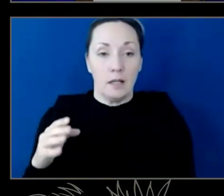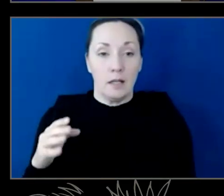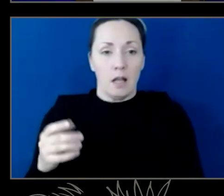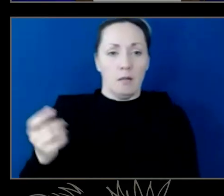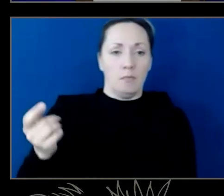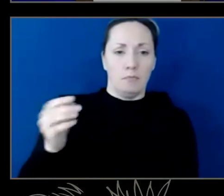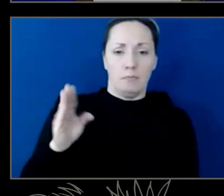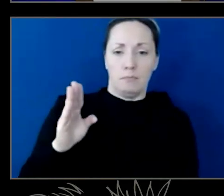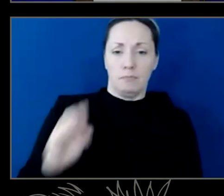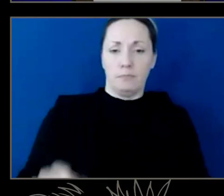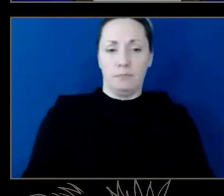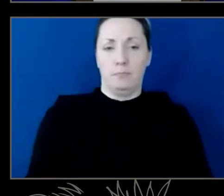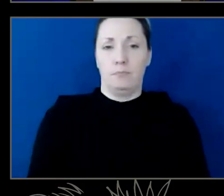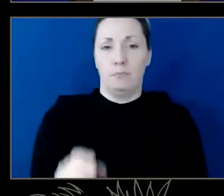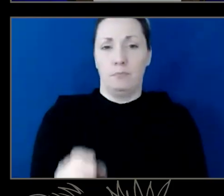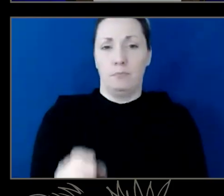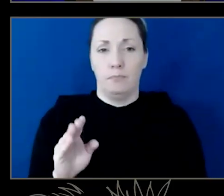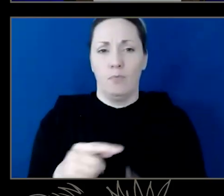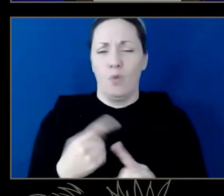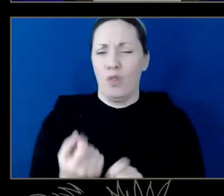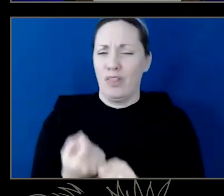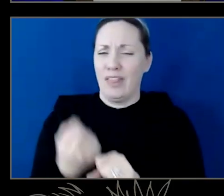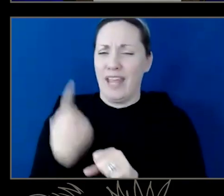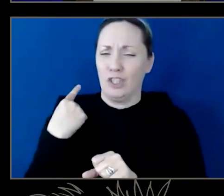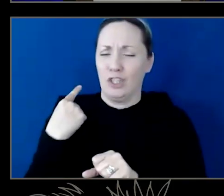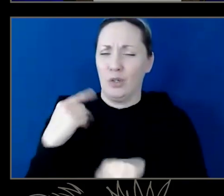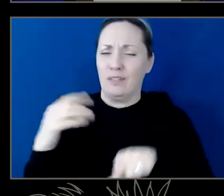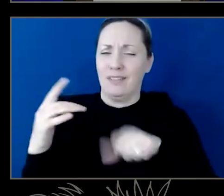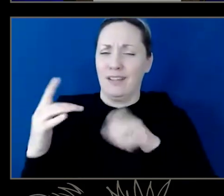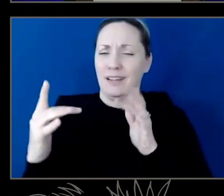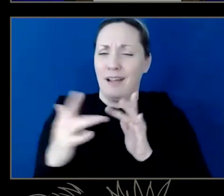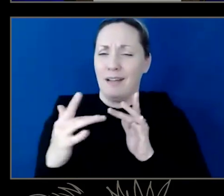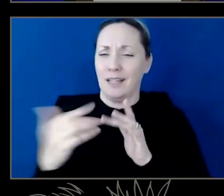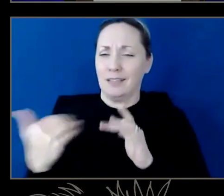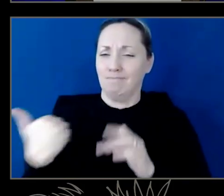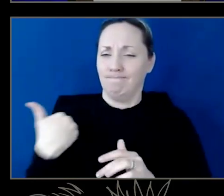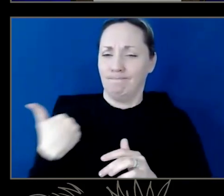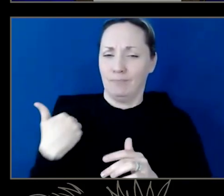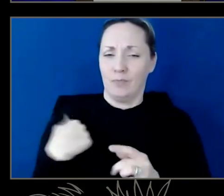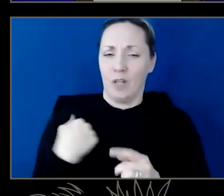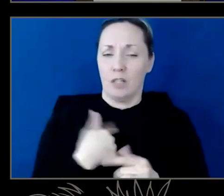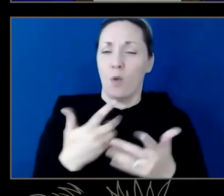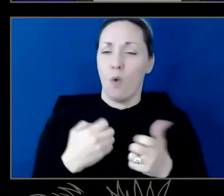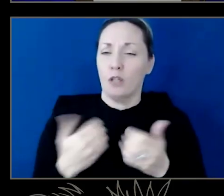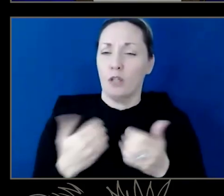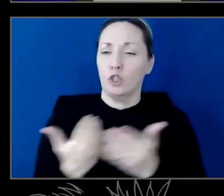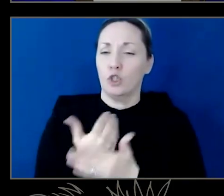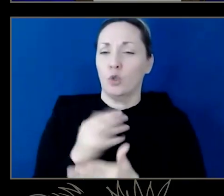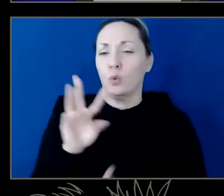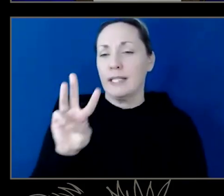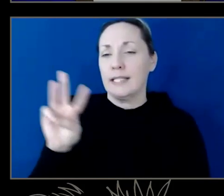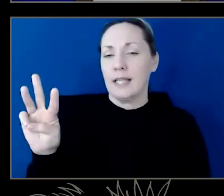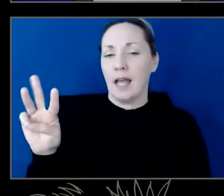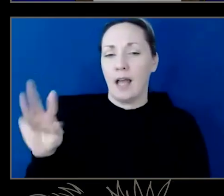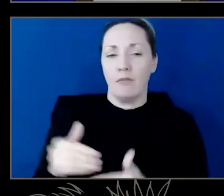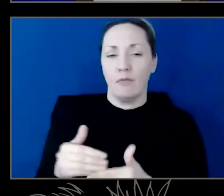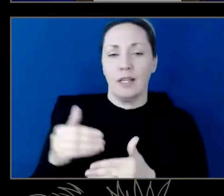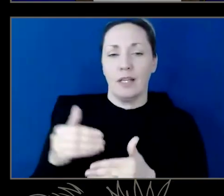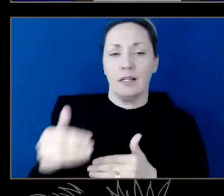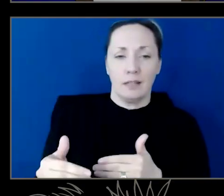year, they contacted us because they wanted to do the new site for the Next.js